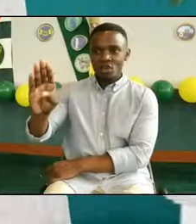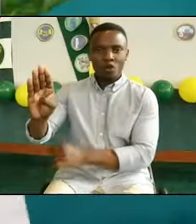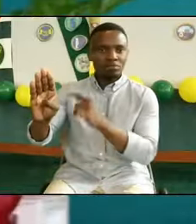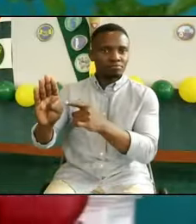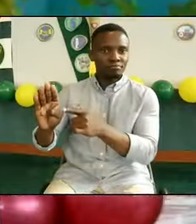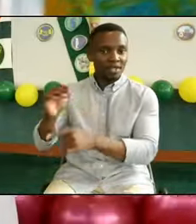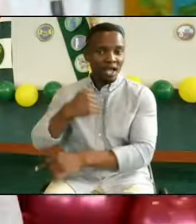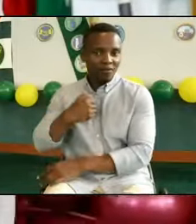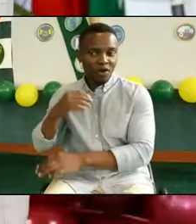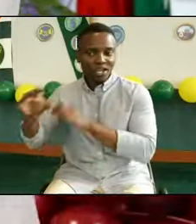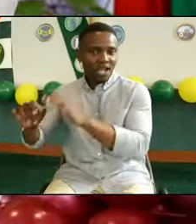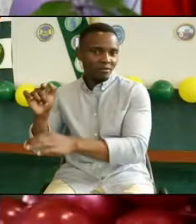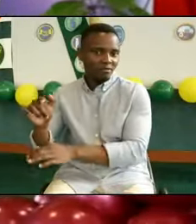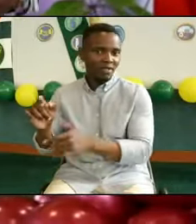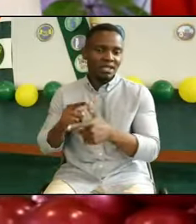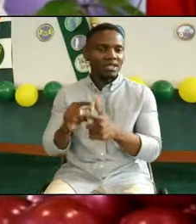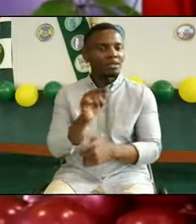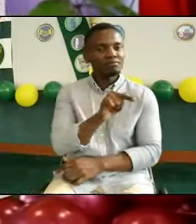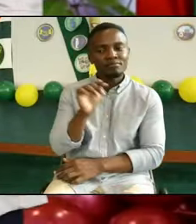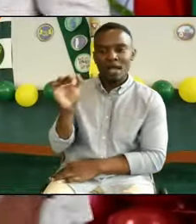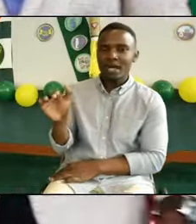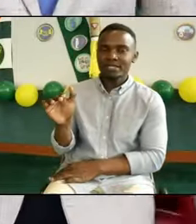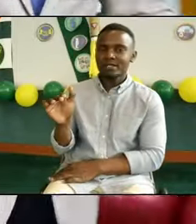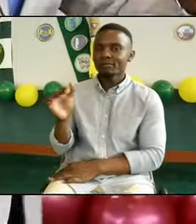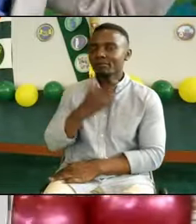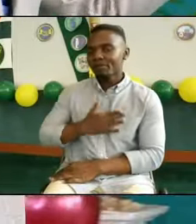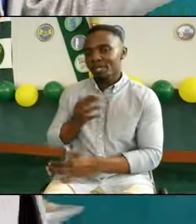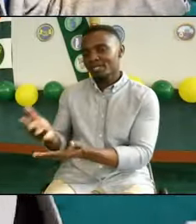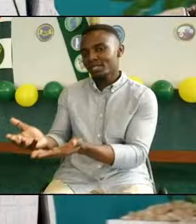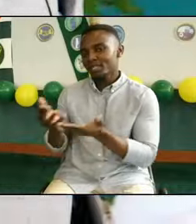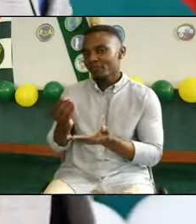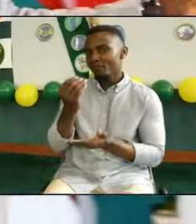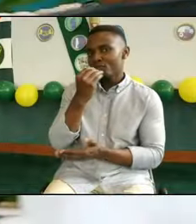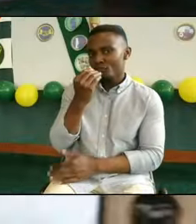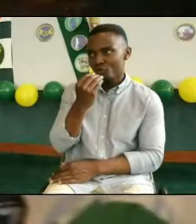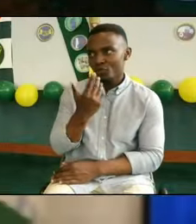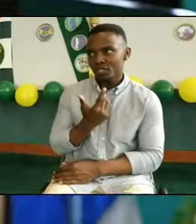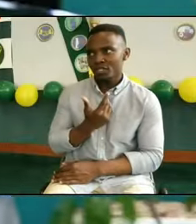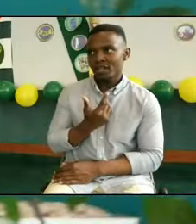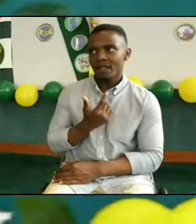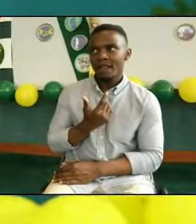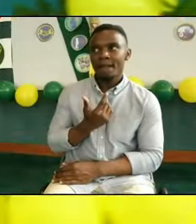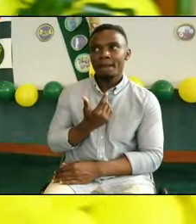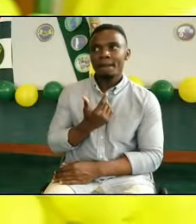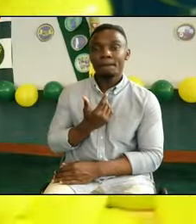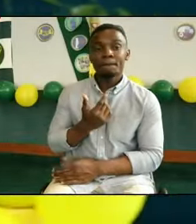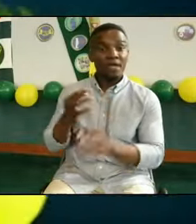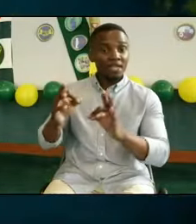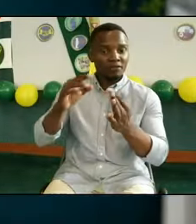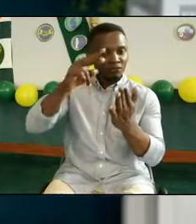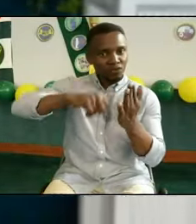house. Then he told Jacob, "Can you give me part of the stew? I'll be revealing it later. Maybe time will not permit me." If you